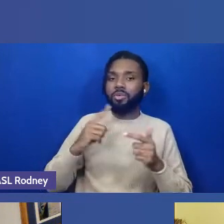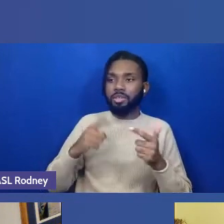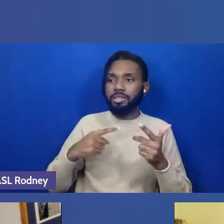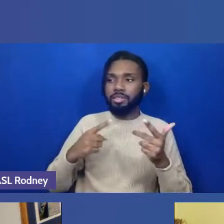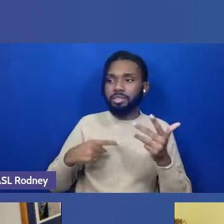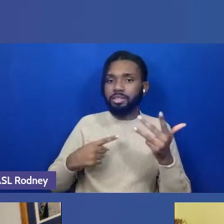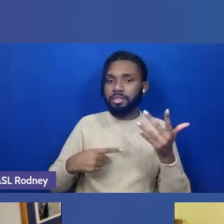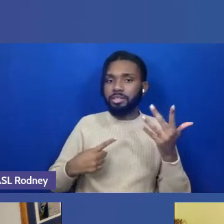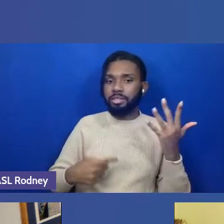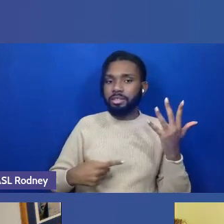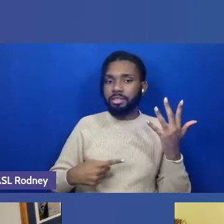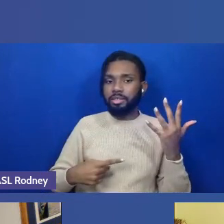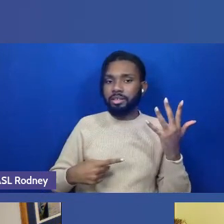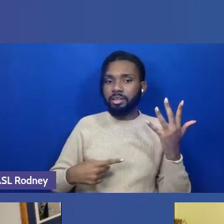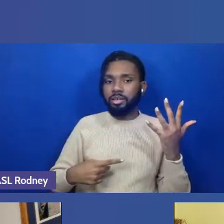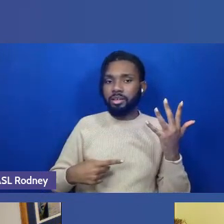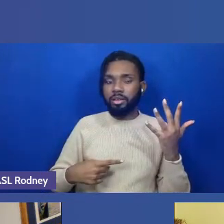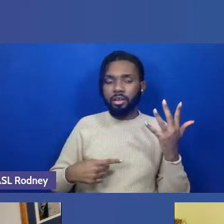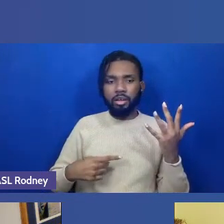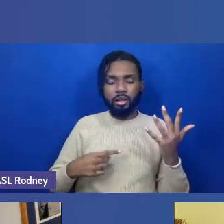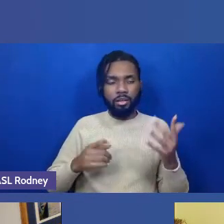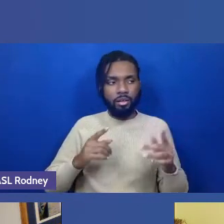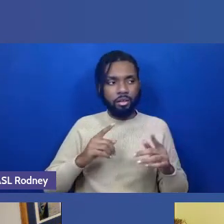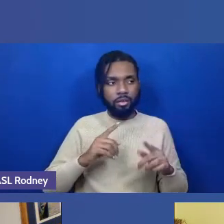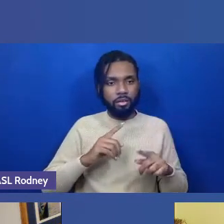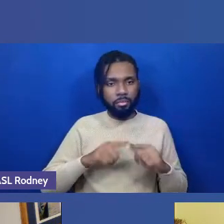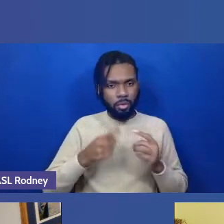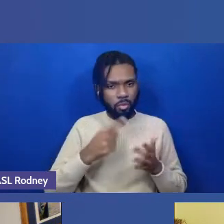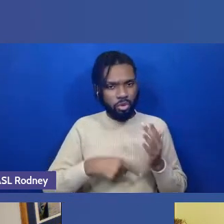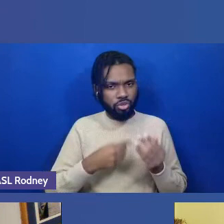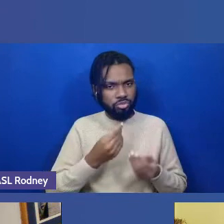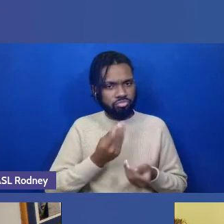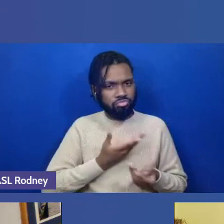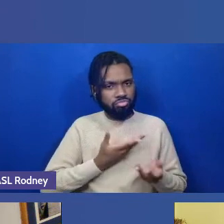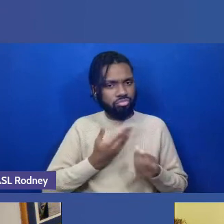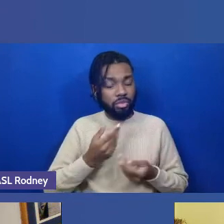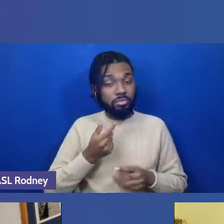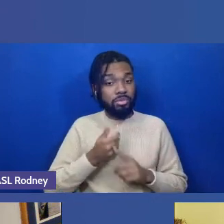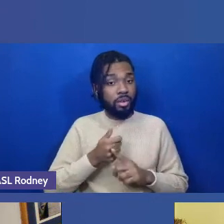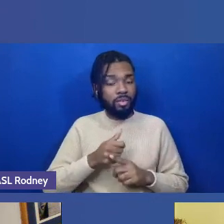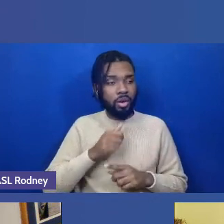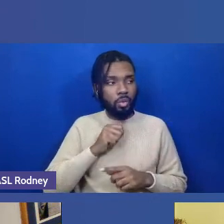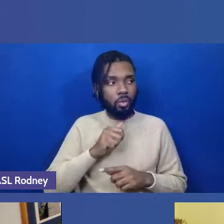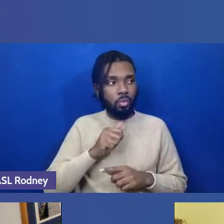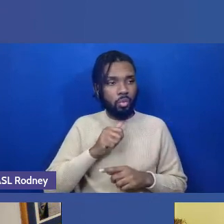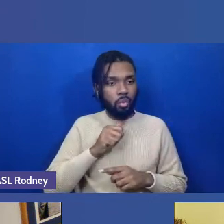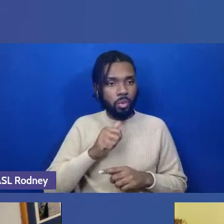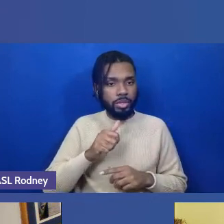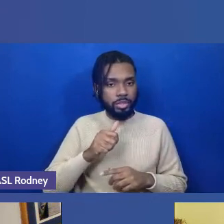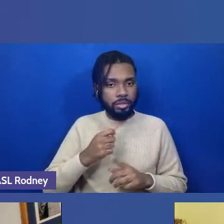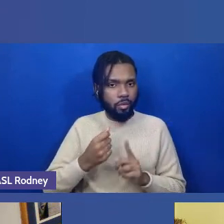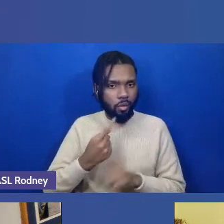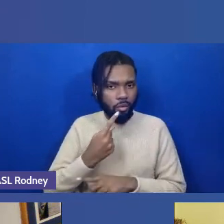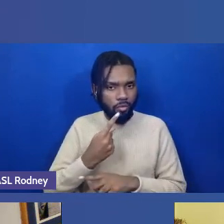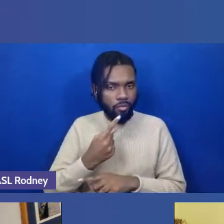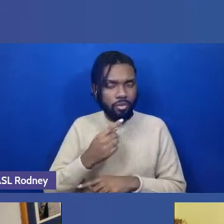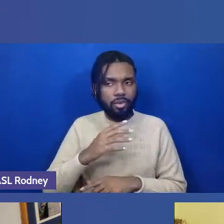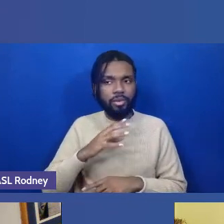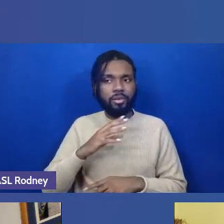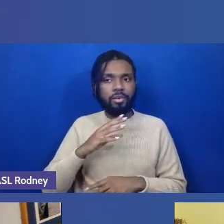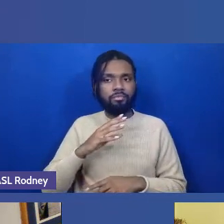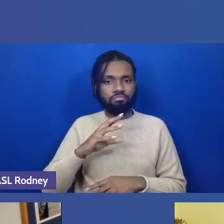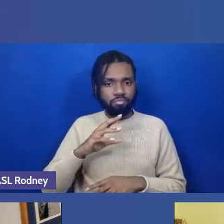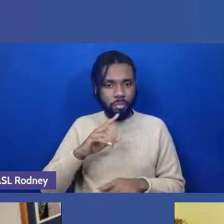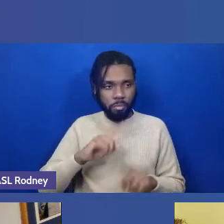this. The things that she was adding on weren't unreasonable, but that's not what our conversation